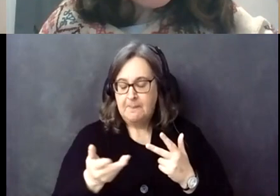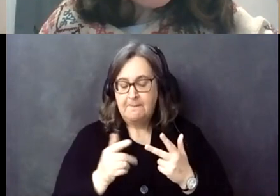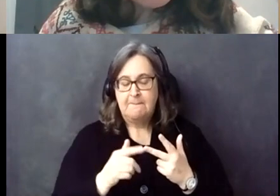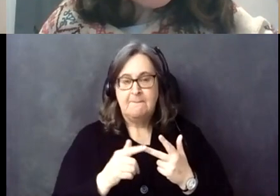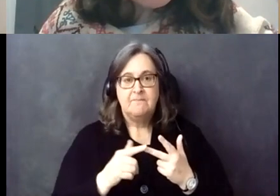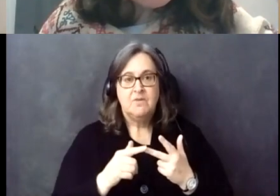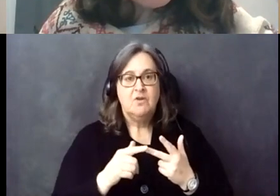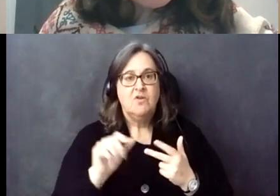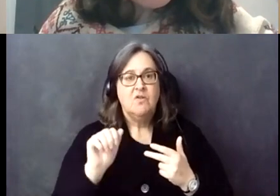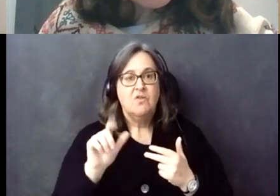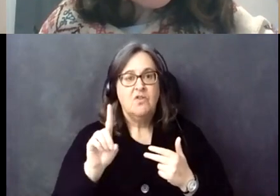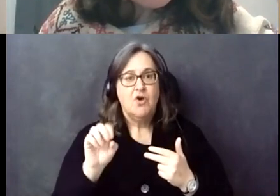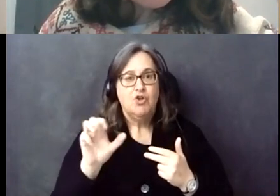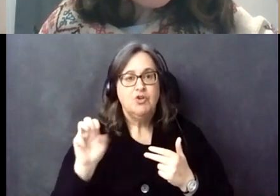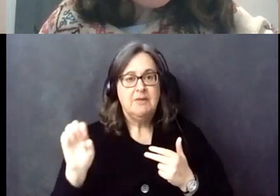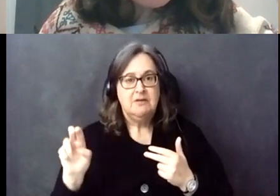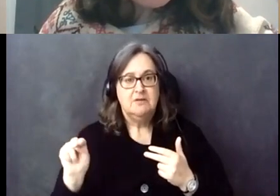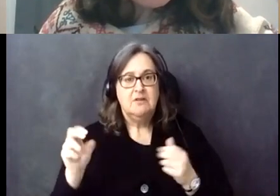the aldermen or many aldermen